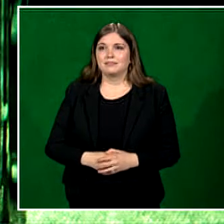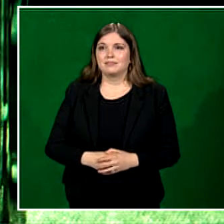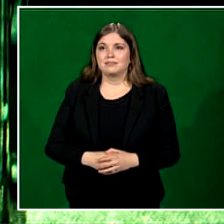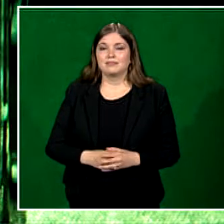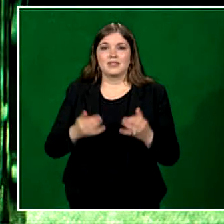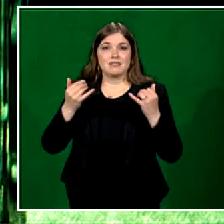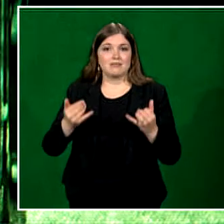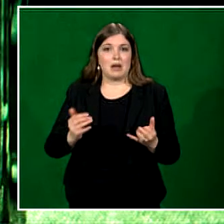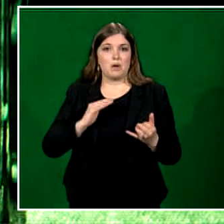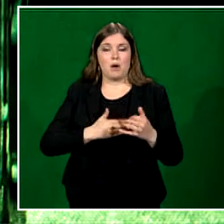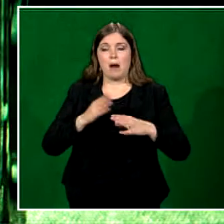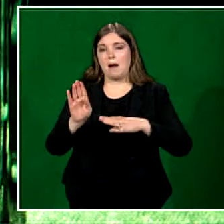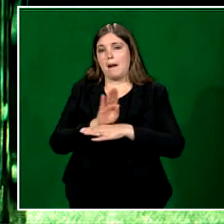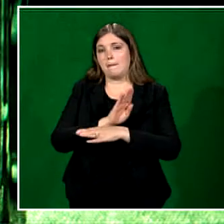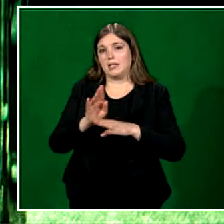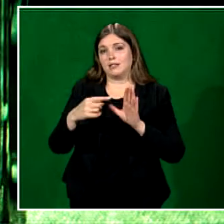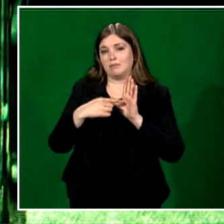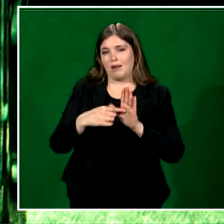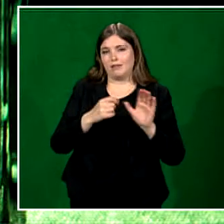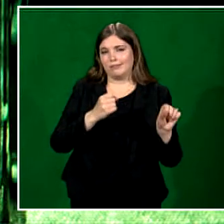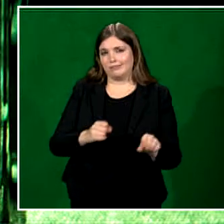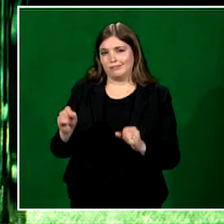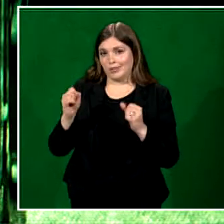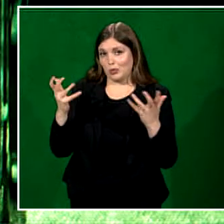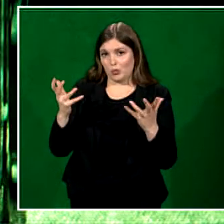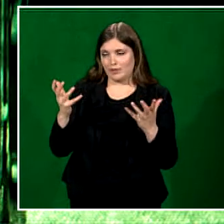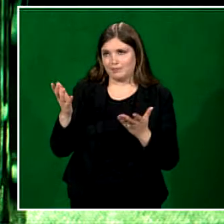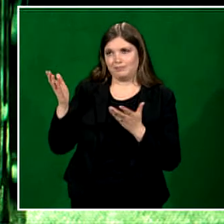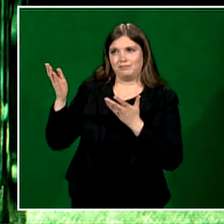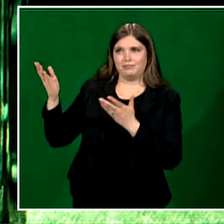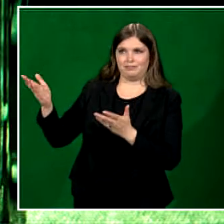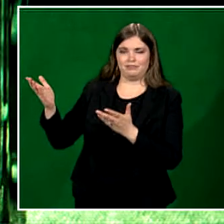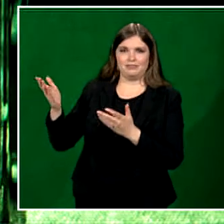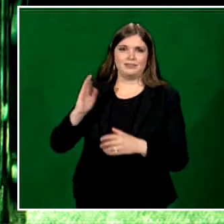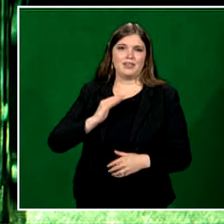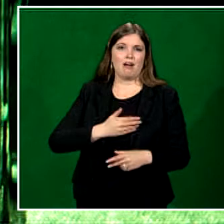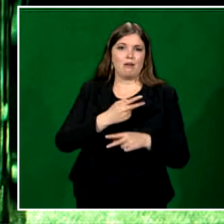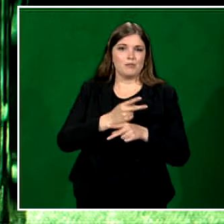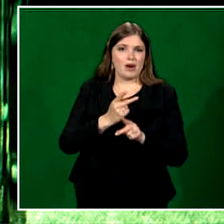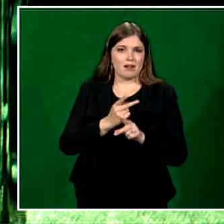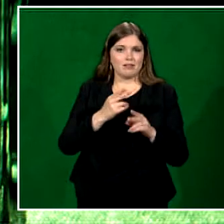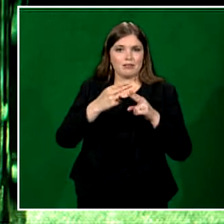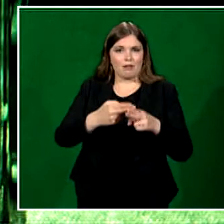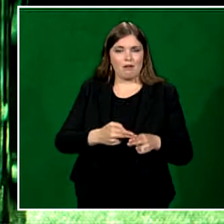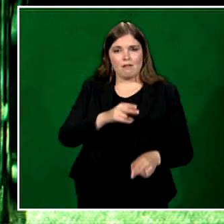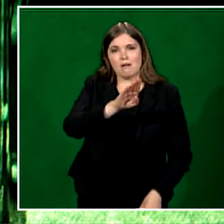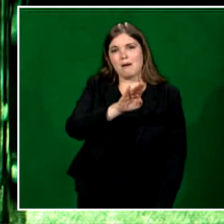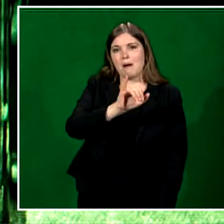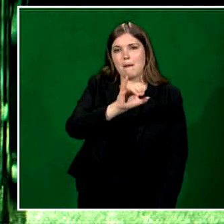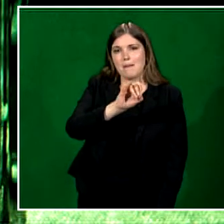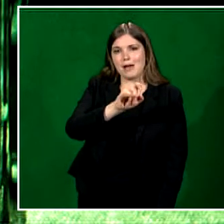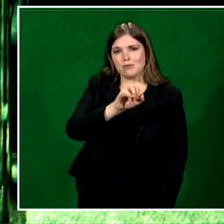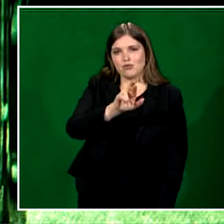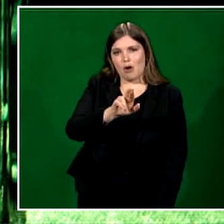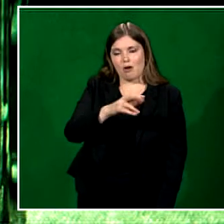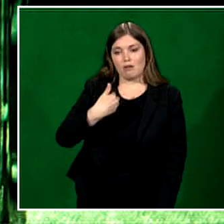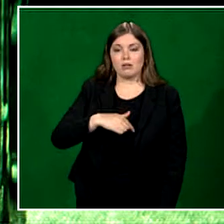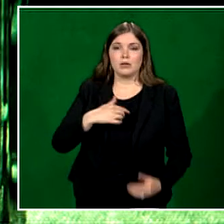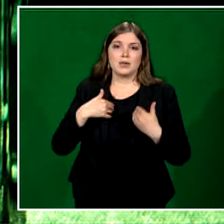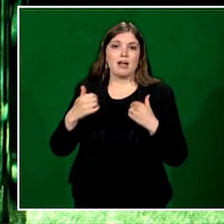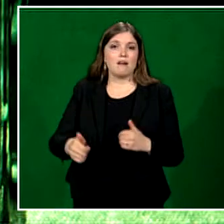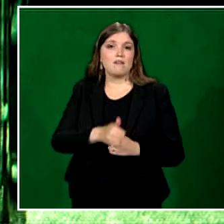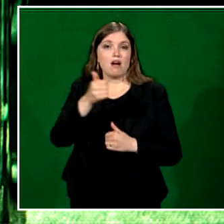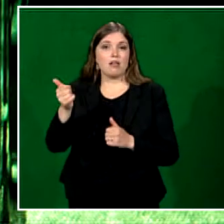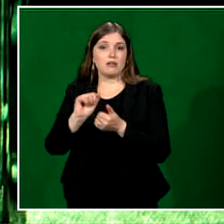Now our business model and strategy. Our main product is biochar. We have other competitors in the market, and the